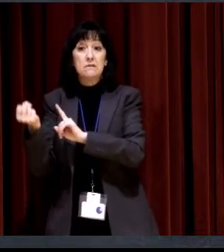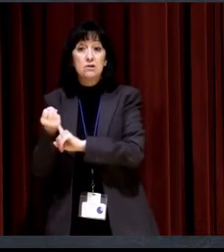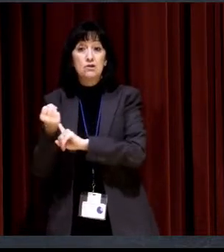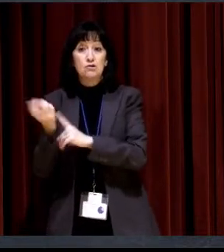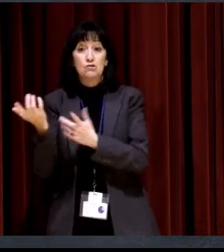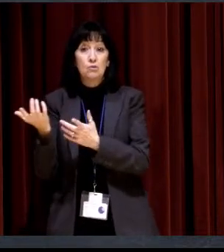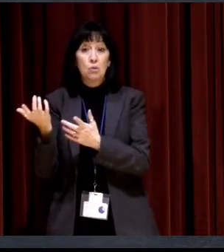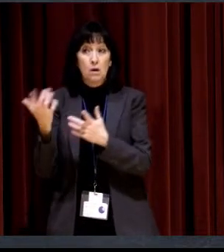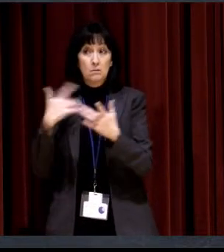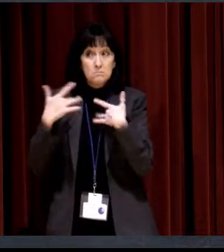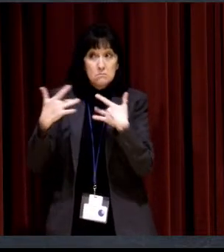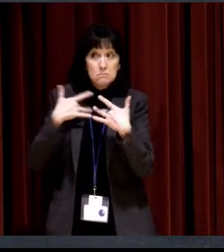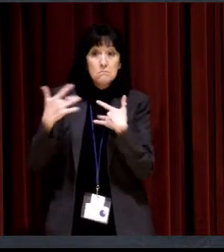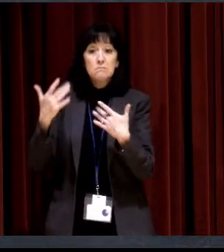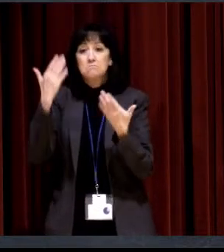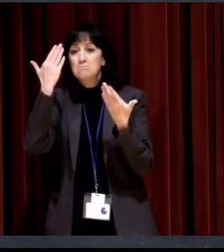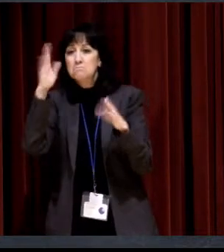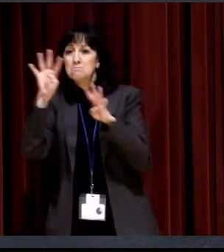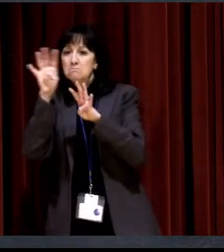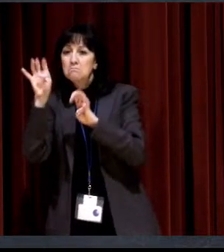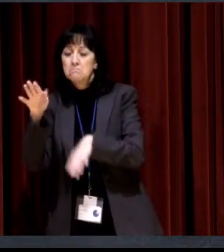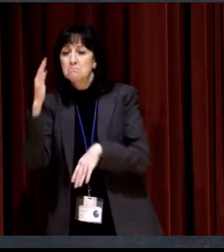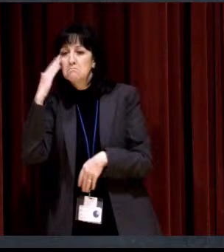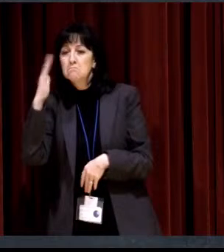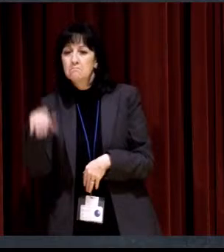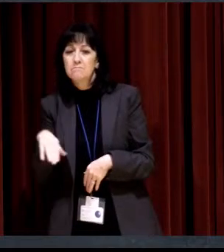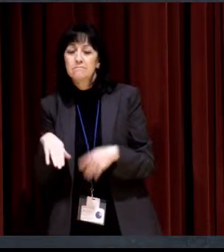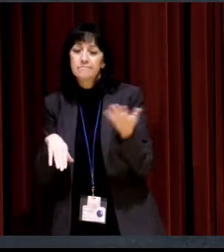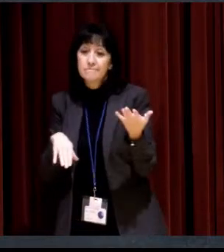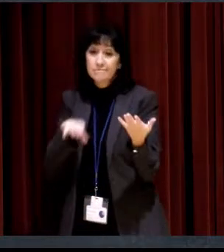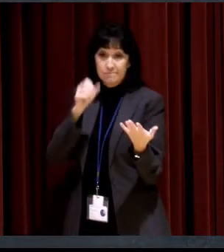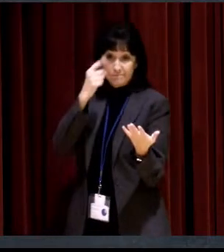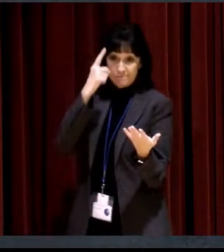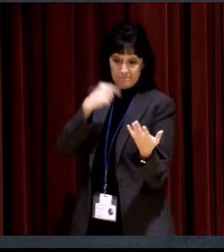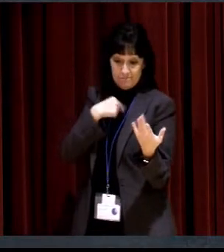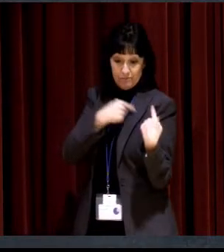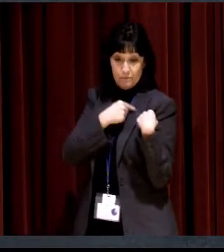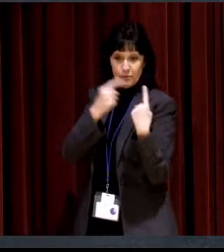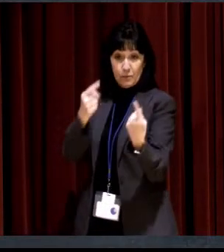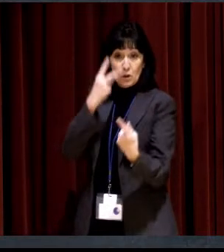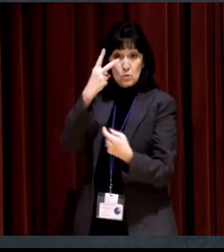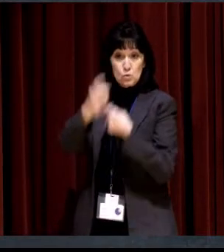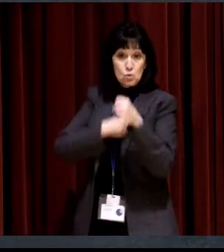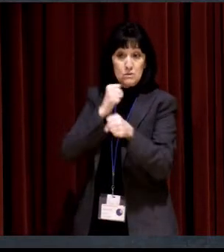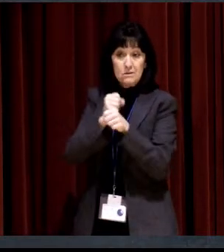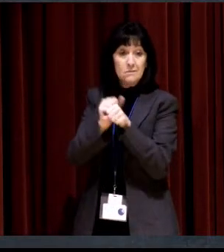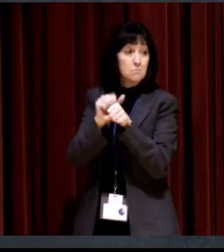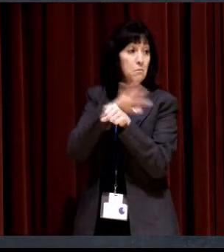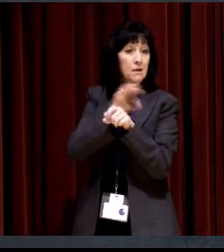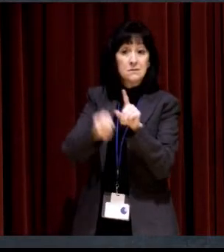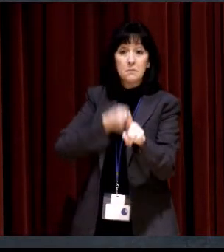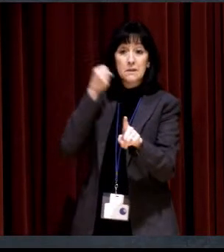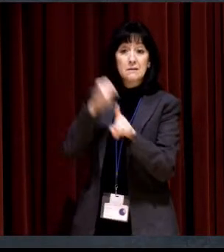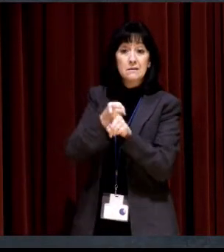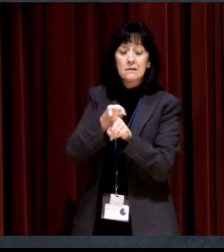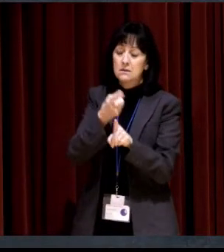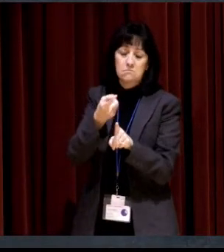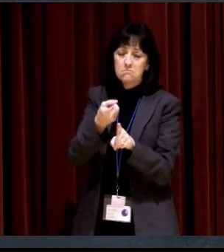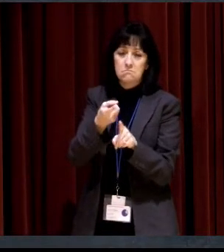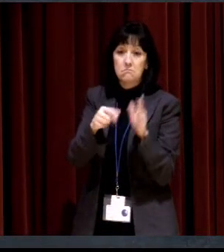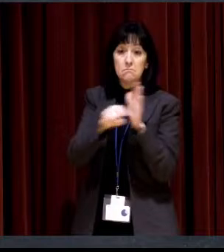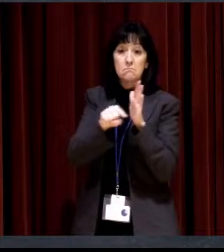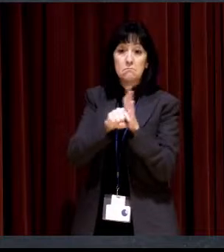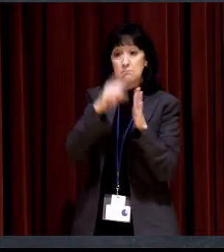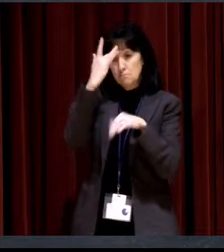Yeah, in the job I have over the last 2 years, you got to be an optimist. So I'm hoping for the best, praying for the best. I believe